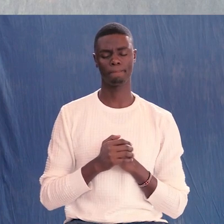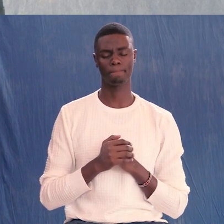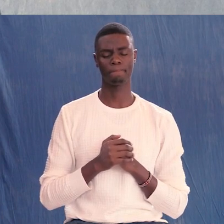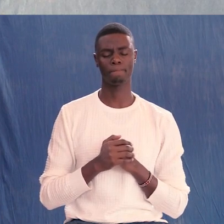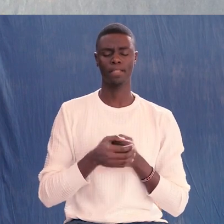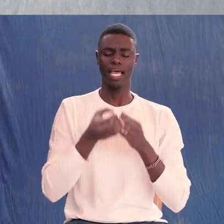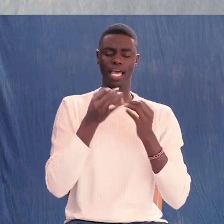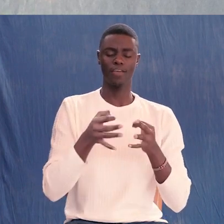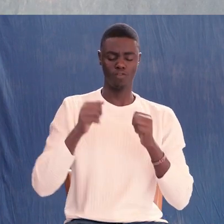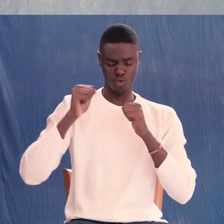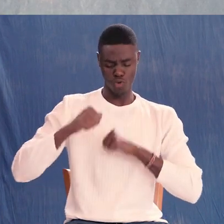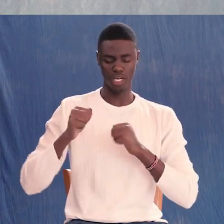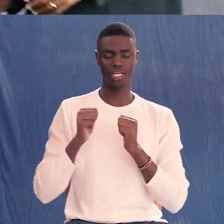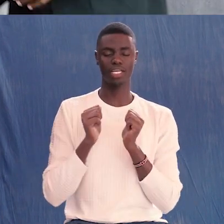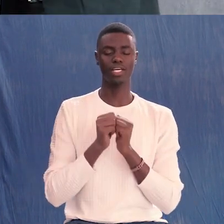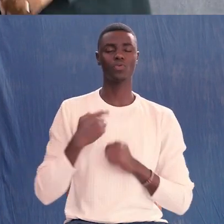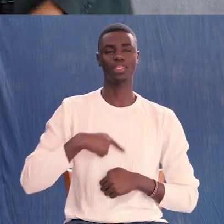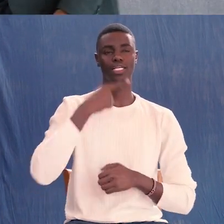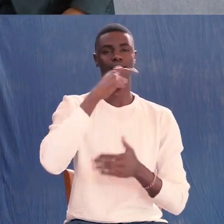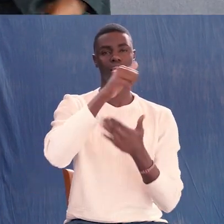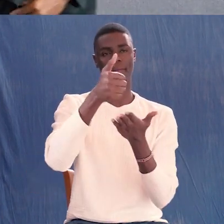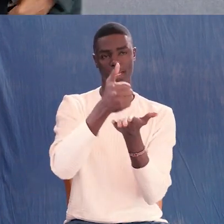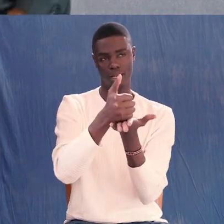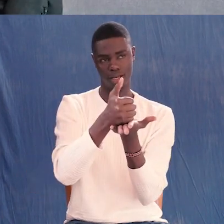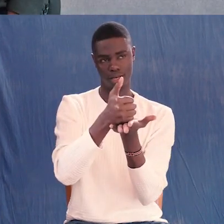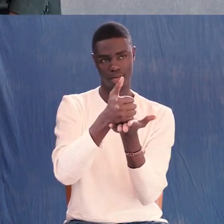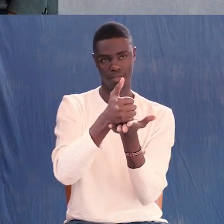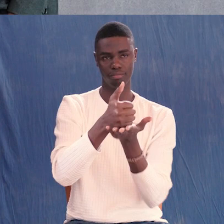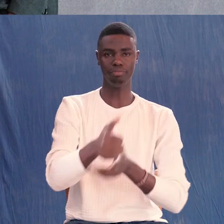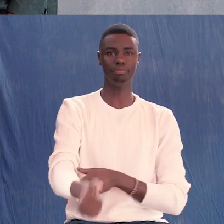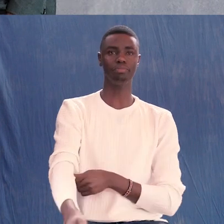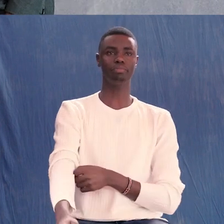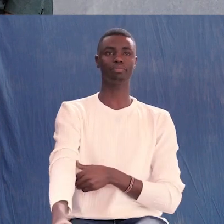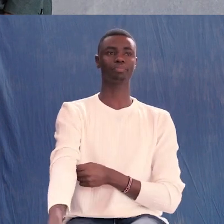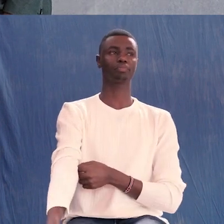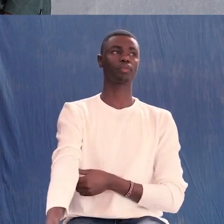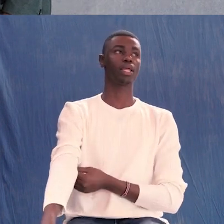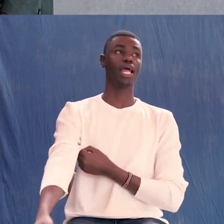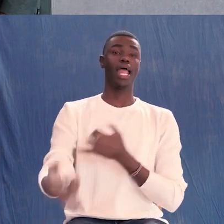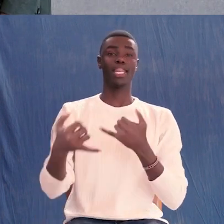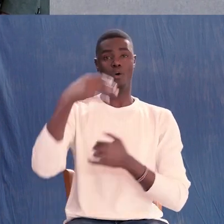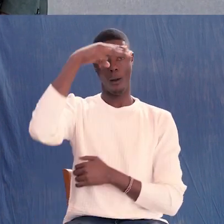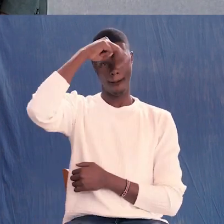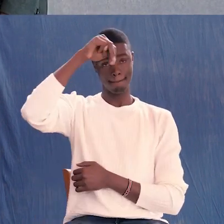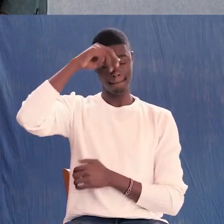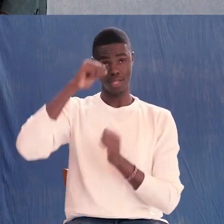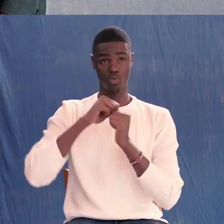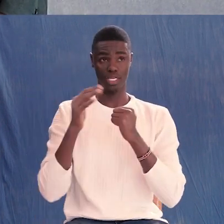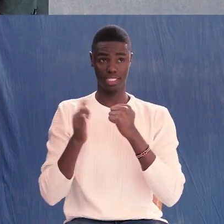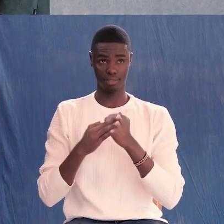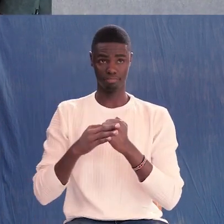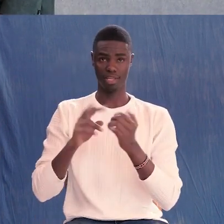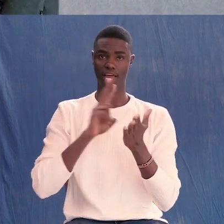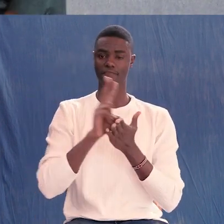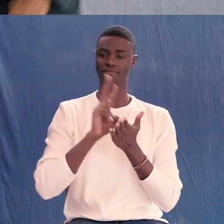If you agree with that, why don't you just say amen. All right, we're in Matthew 18. We'll be jumping into